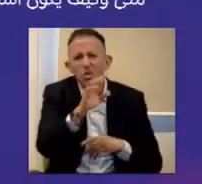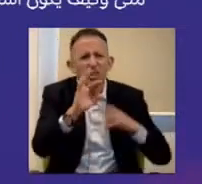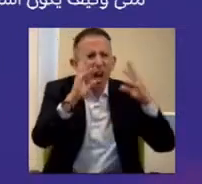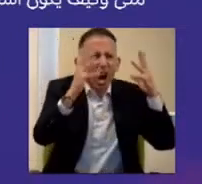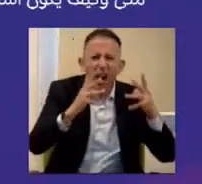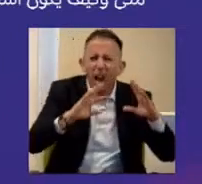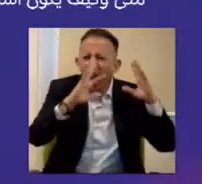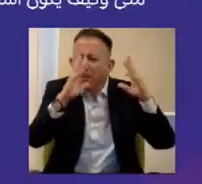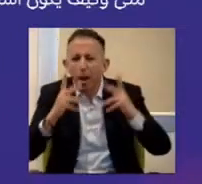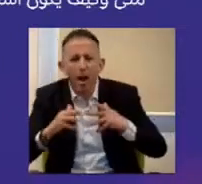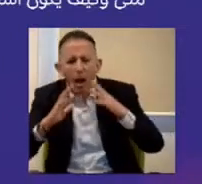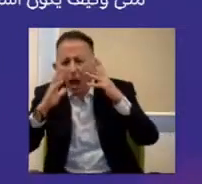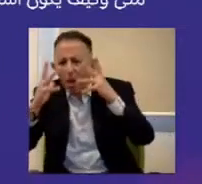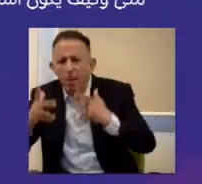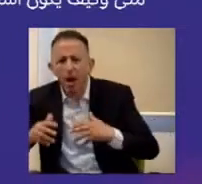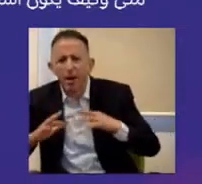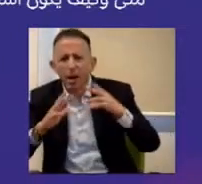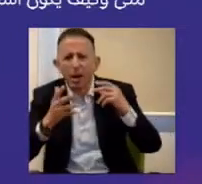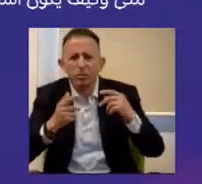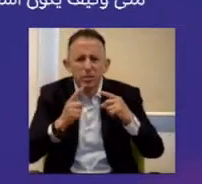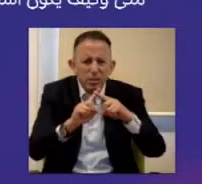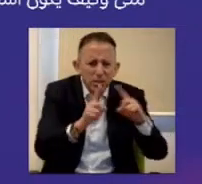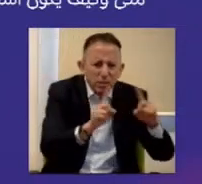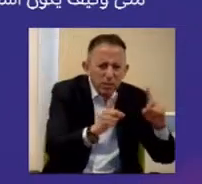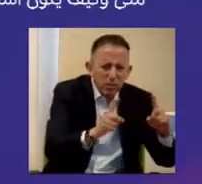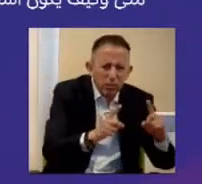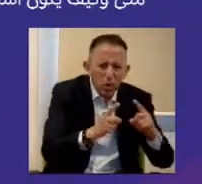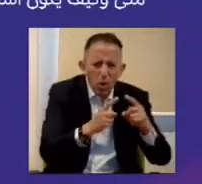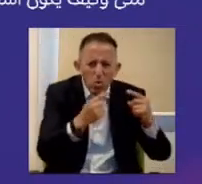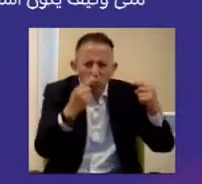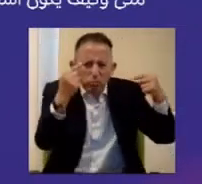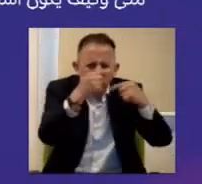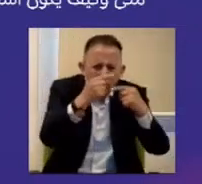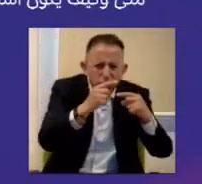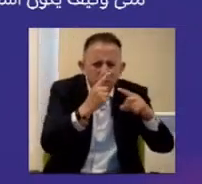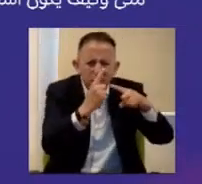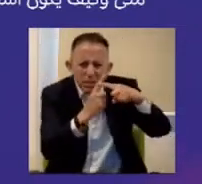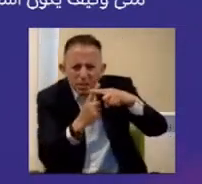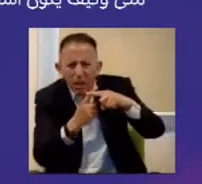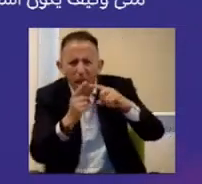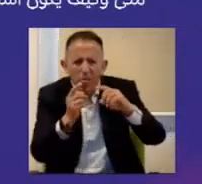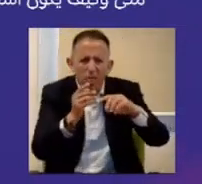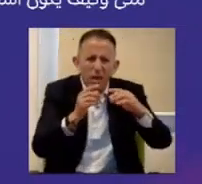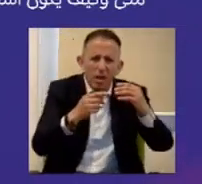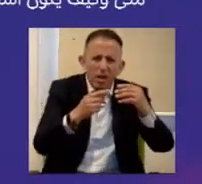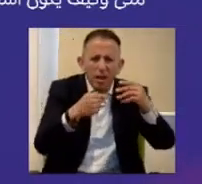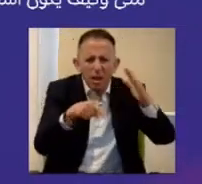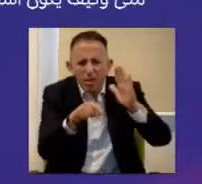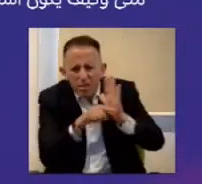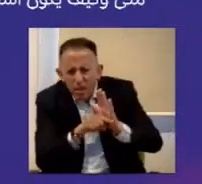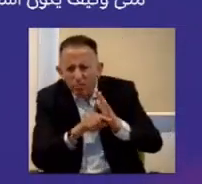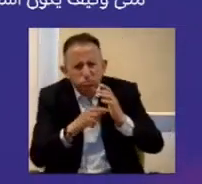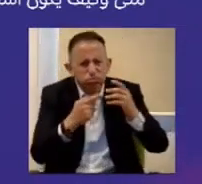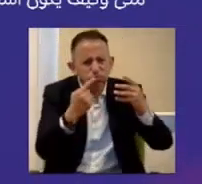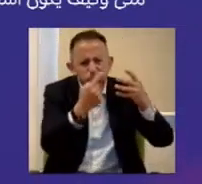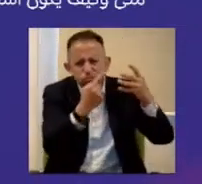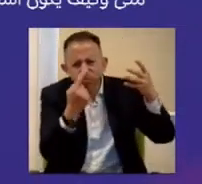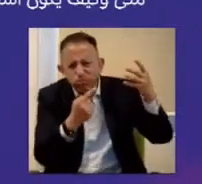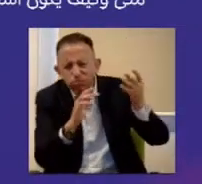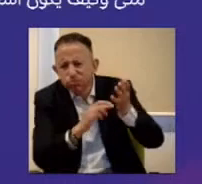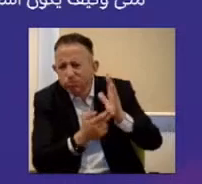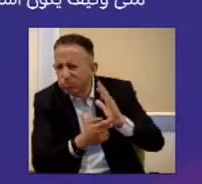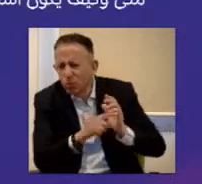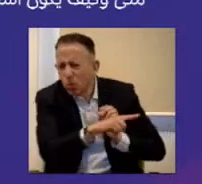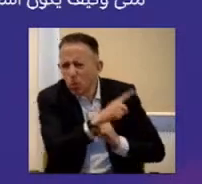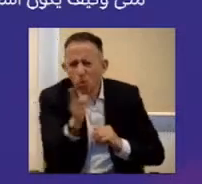here four variables as input, three variables as output, and a number of intermediate computational